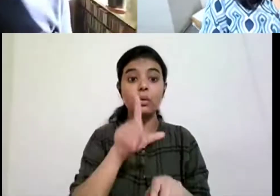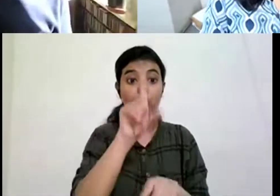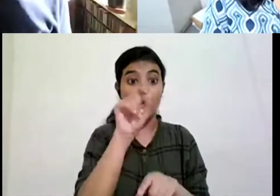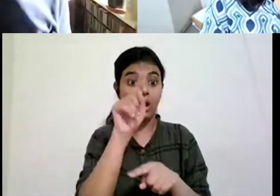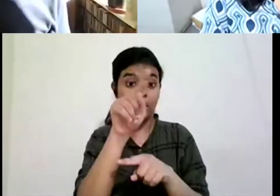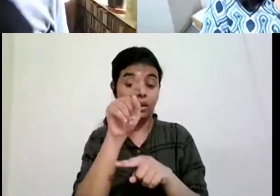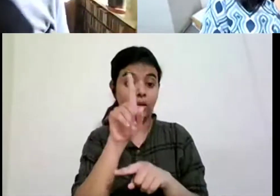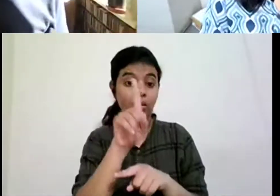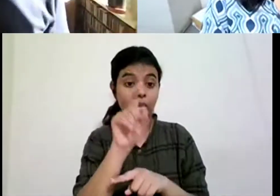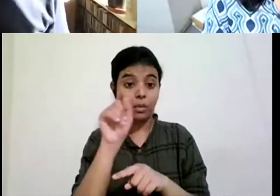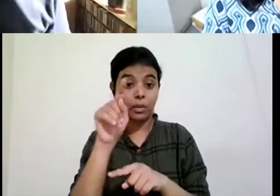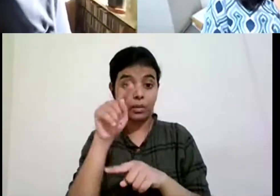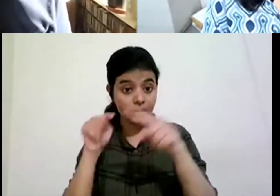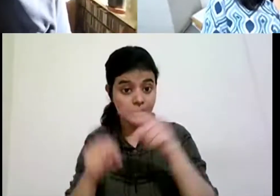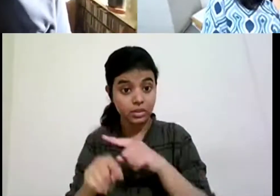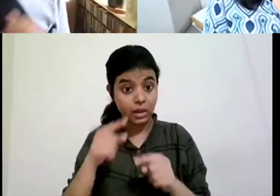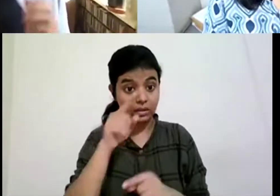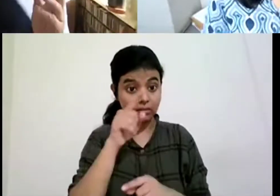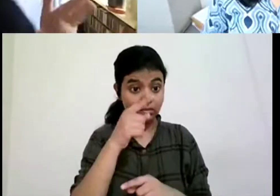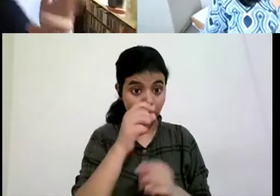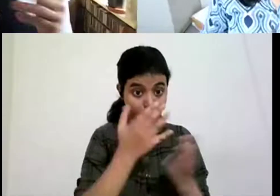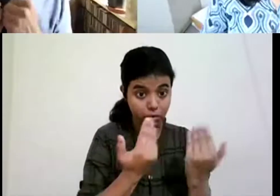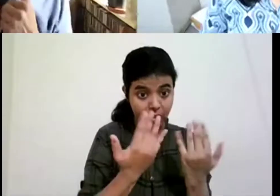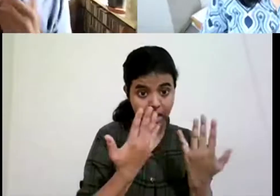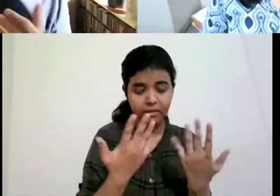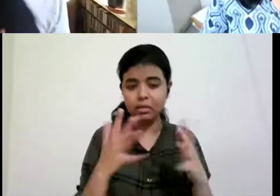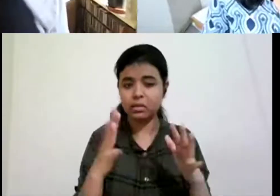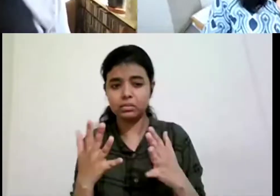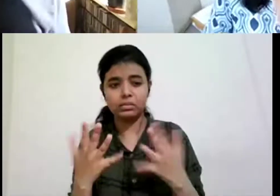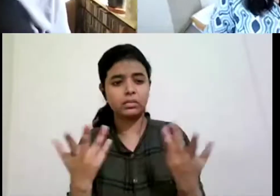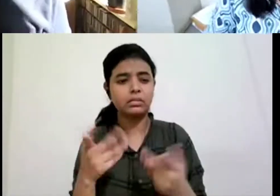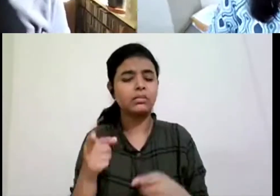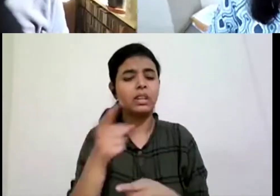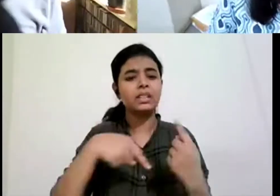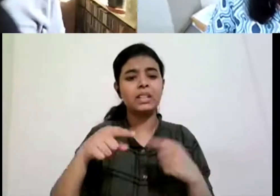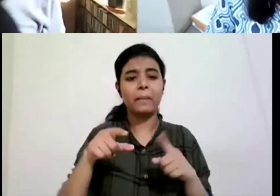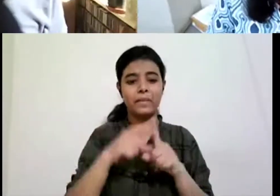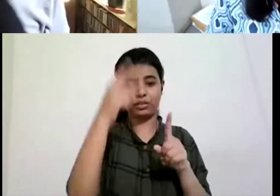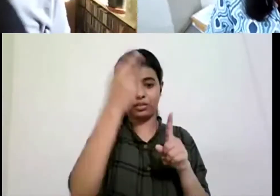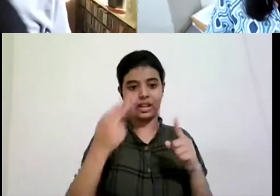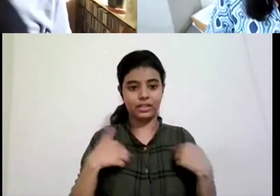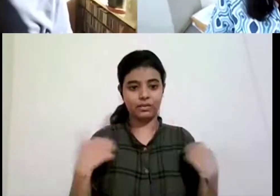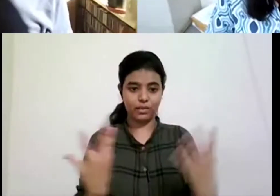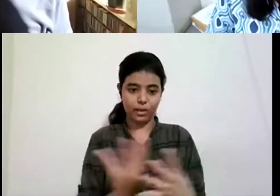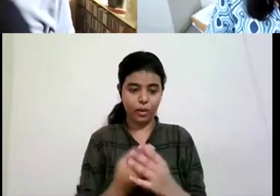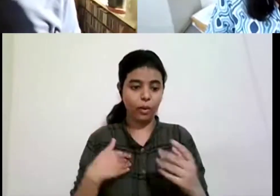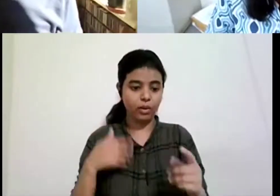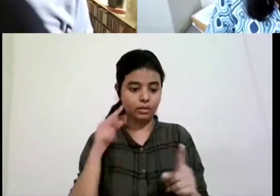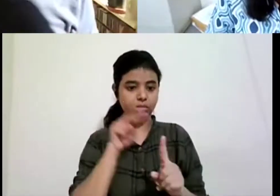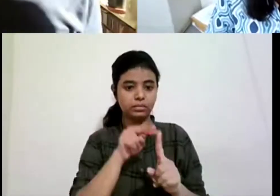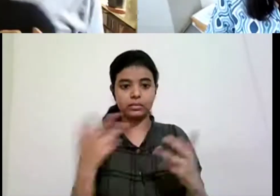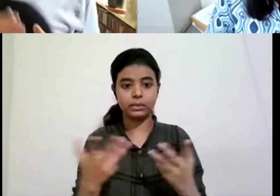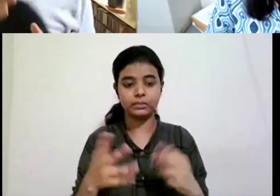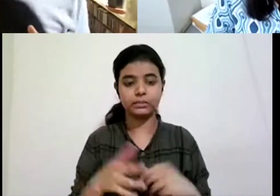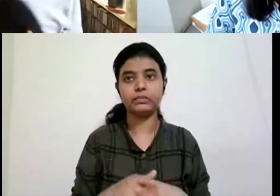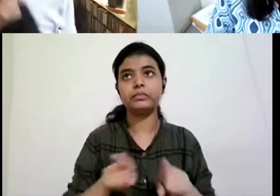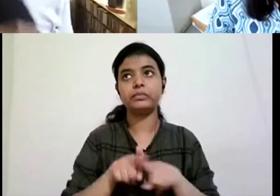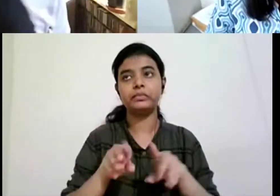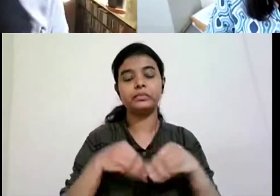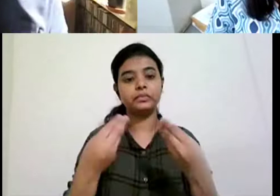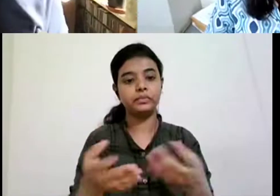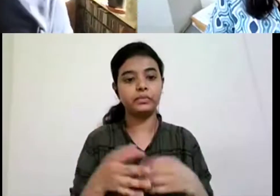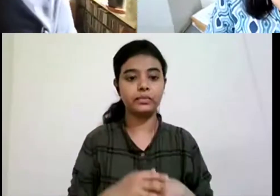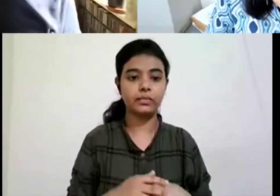100% will be possible or not. Because as we already as designers see, for example, I